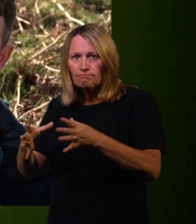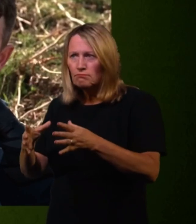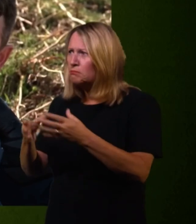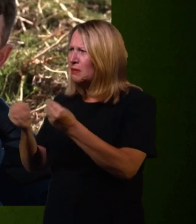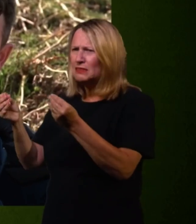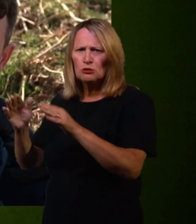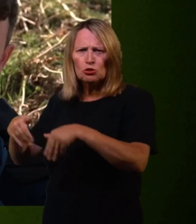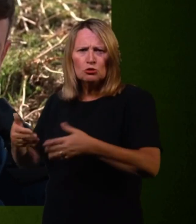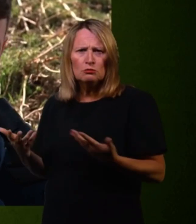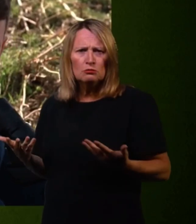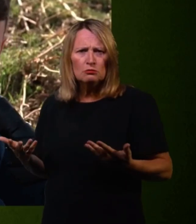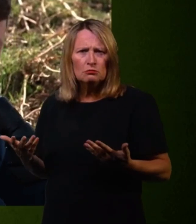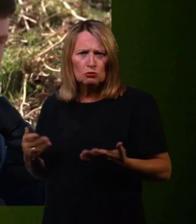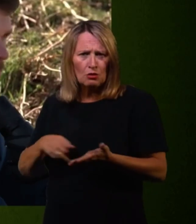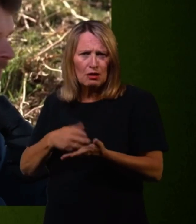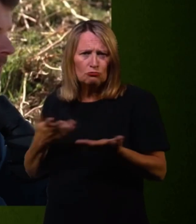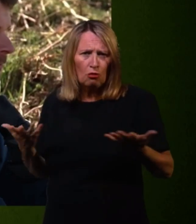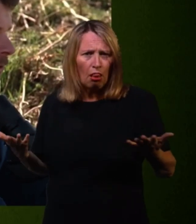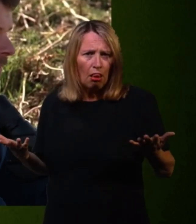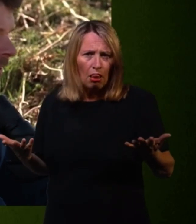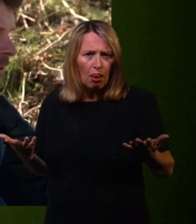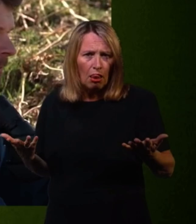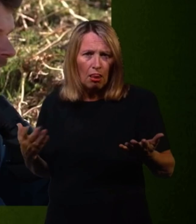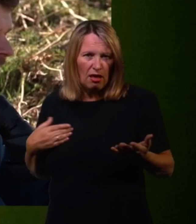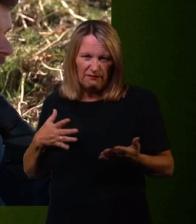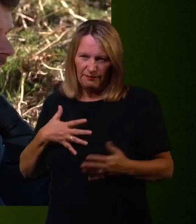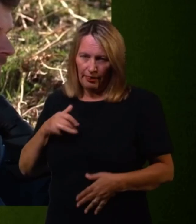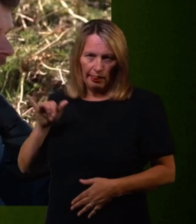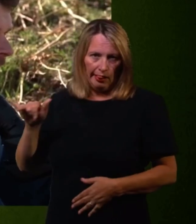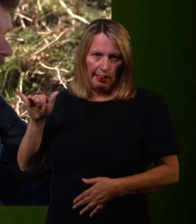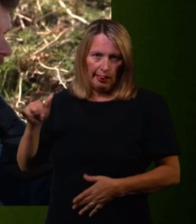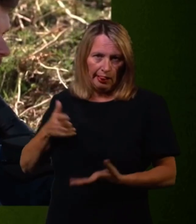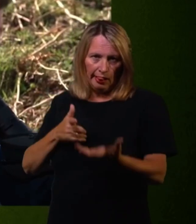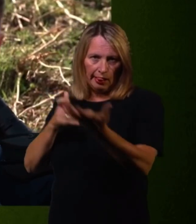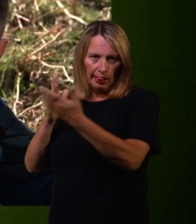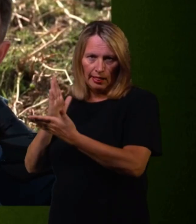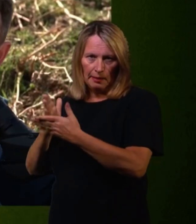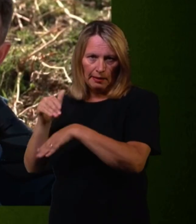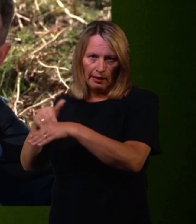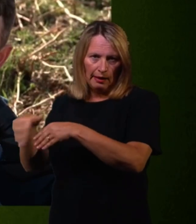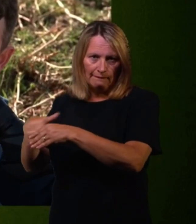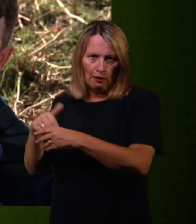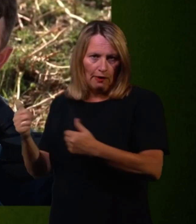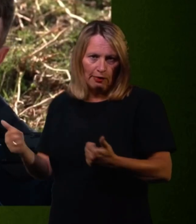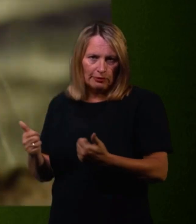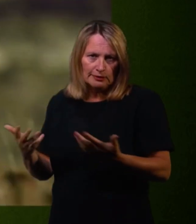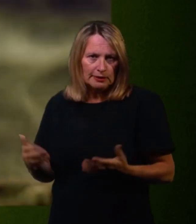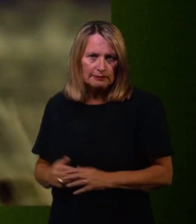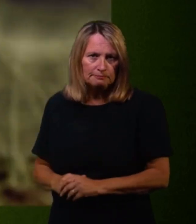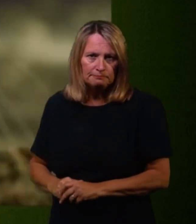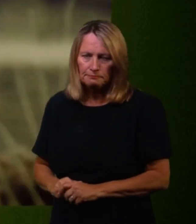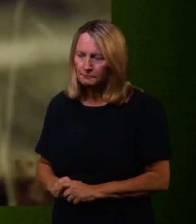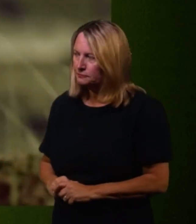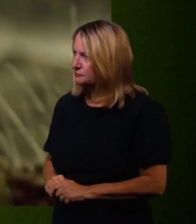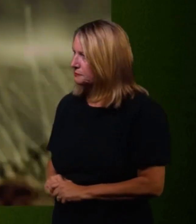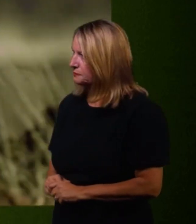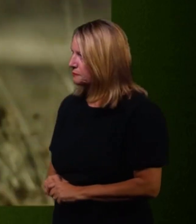not natural, that. And obviously we strongly suspect that it's a legal crime that's doing that.